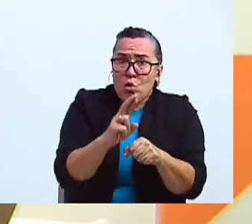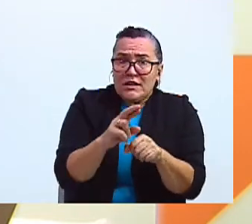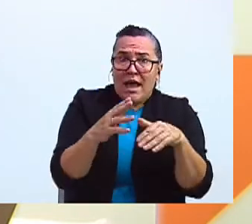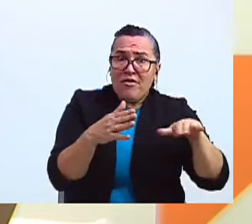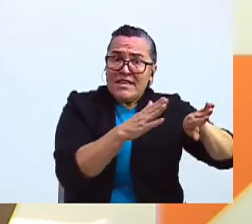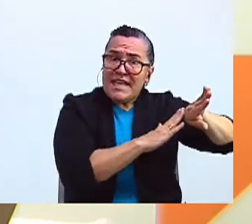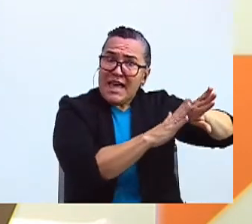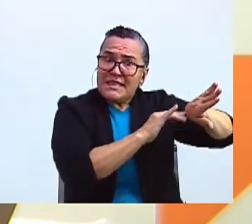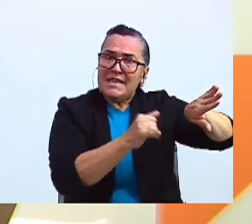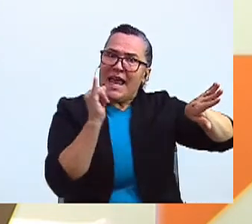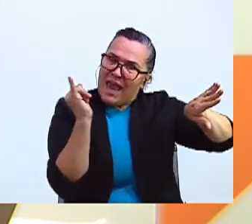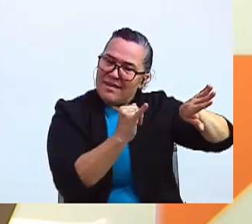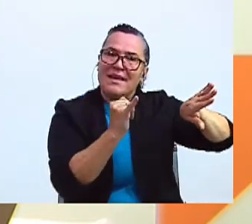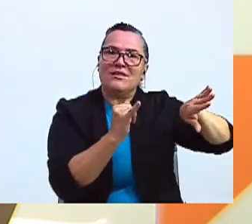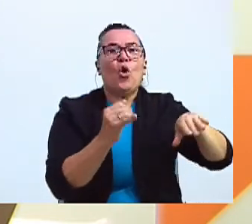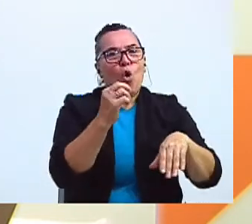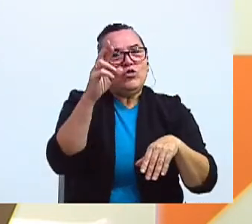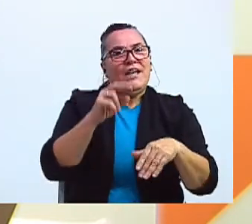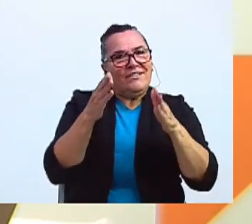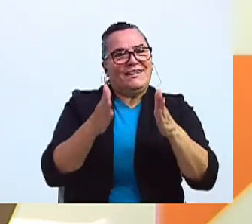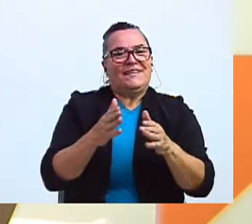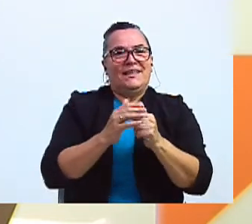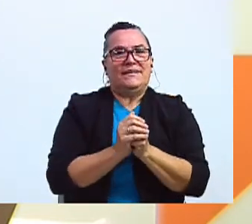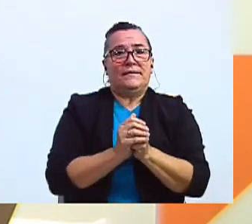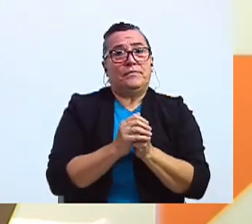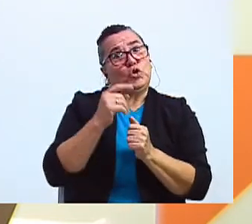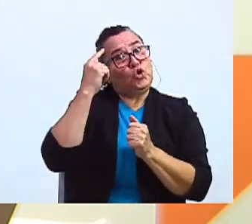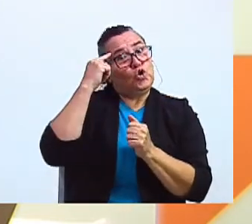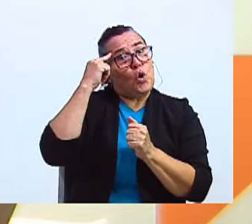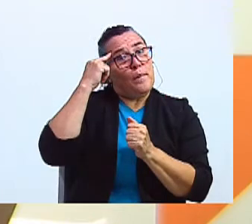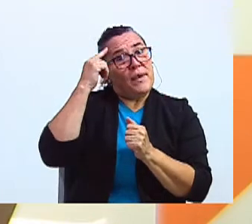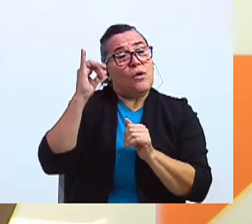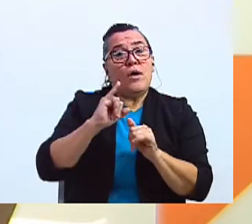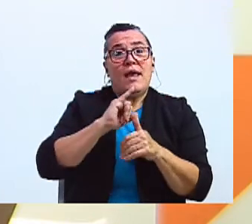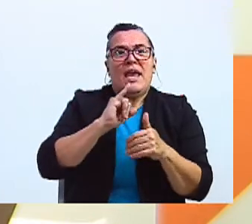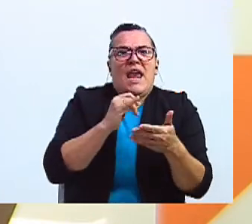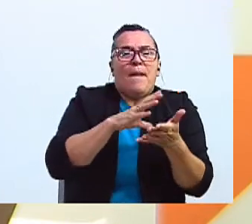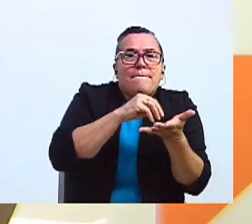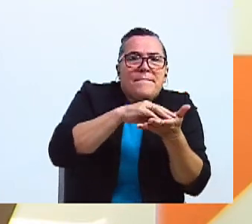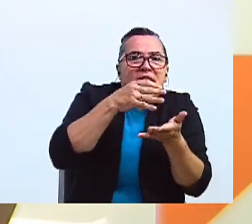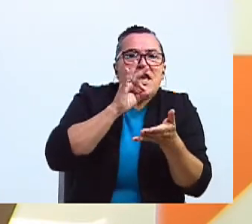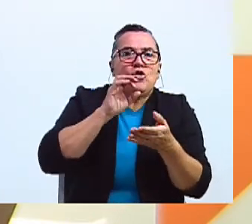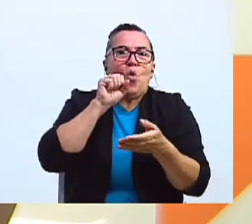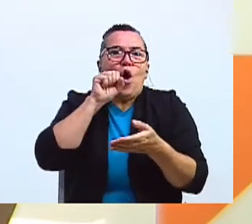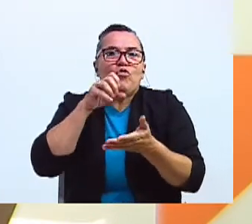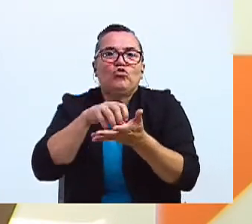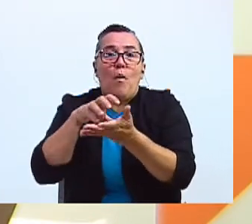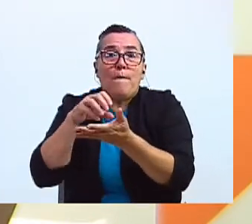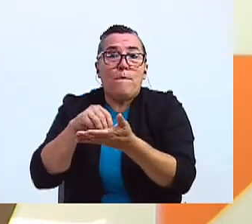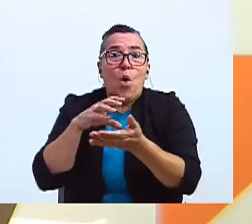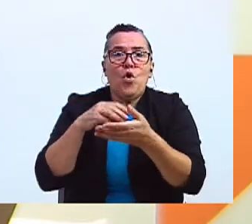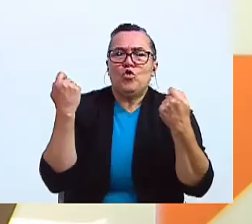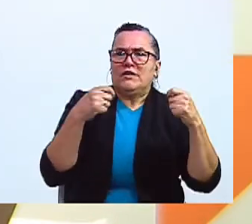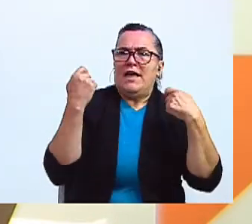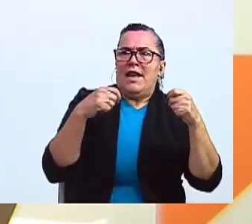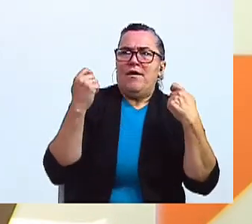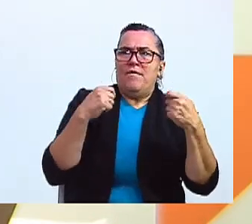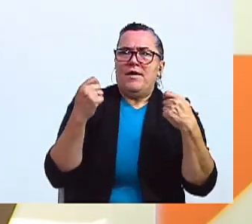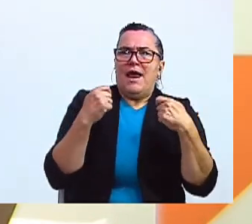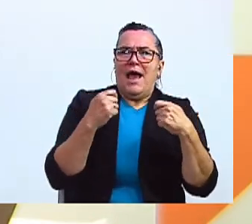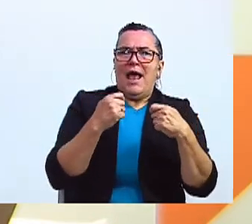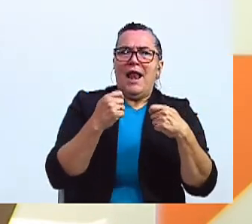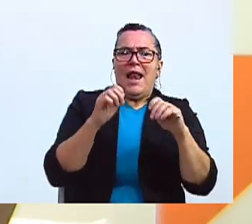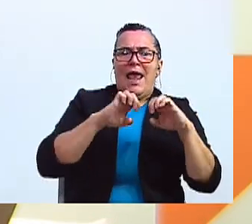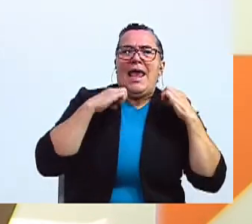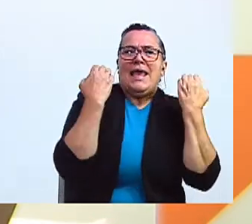a Costa Rican? Eat gallo pinto, and not every party eat arroz con pollo. Celebrate each win of the soccer national